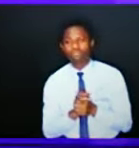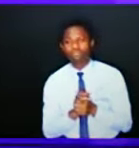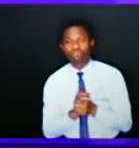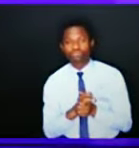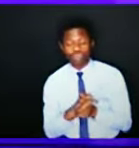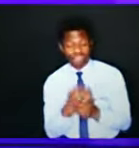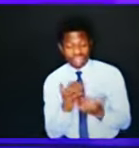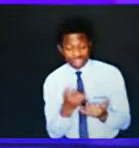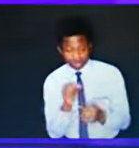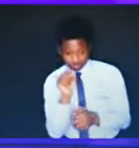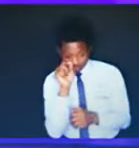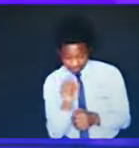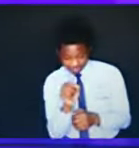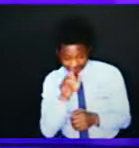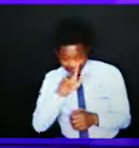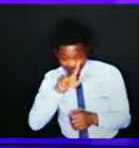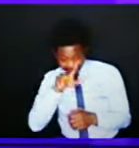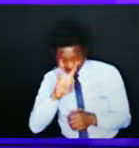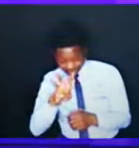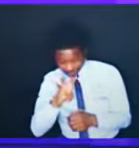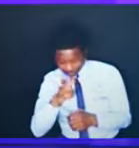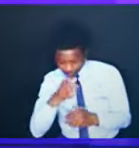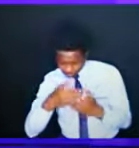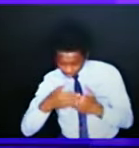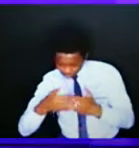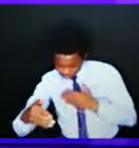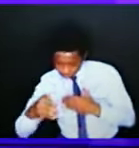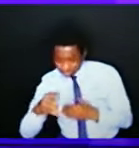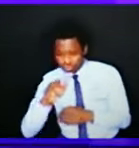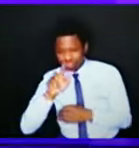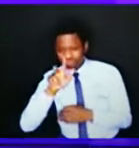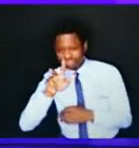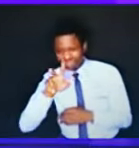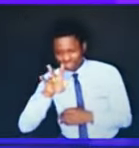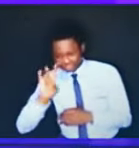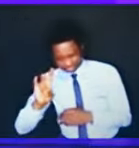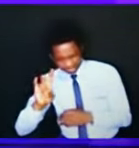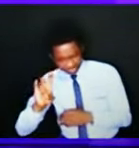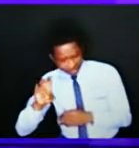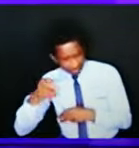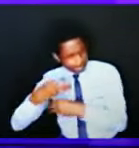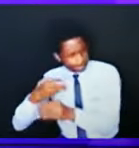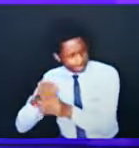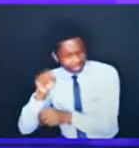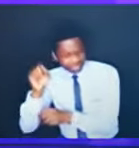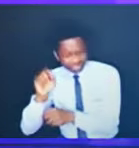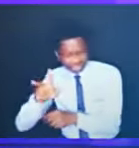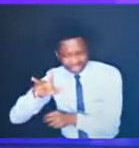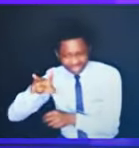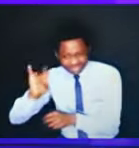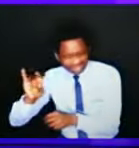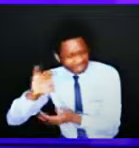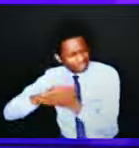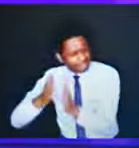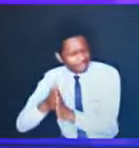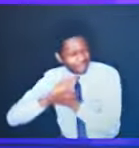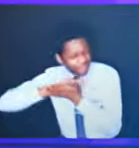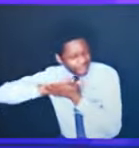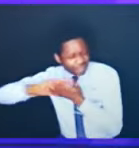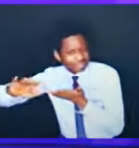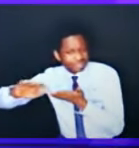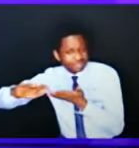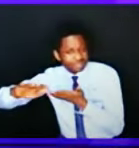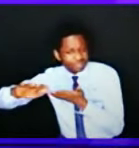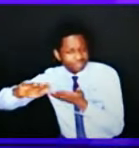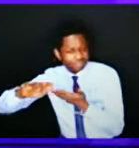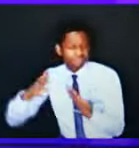from verse 34 to 37 makes 38 very clear. Now if you have to read just